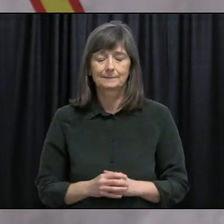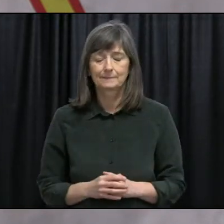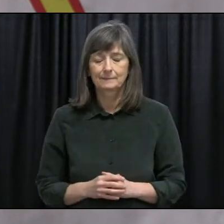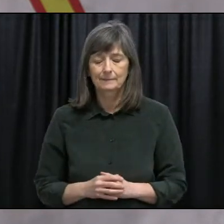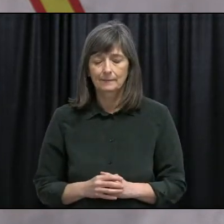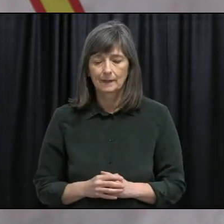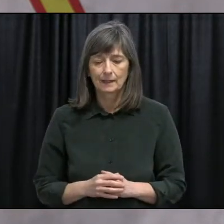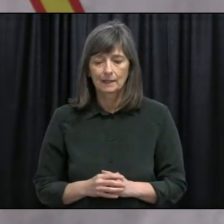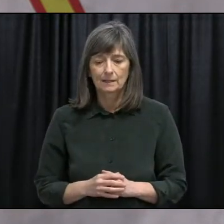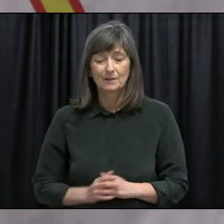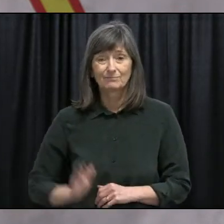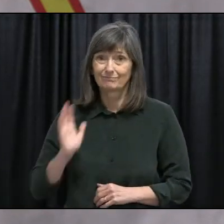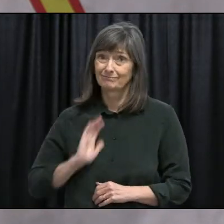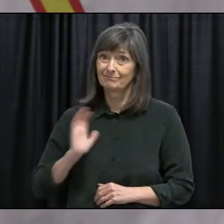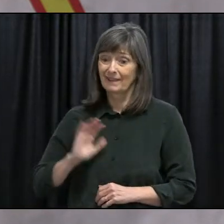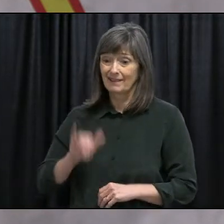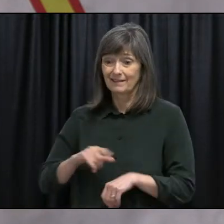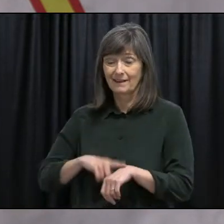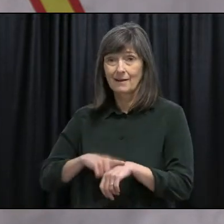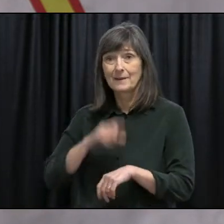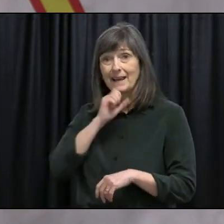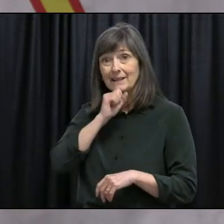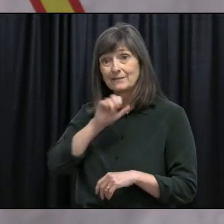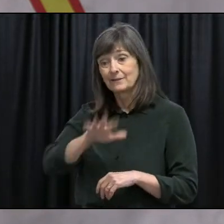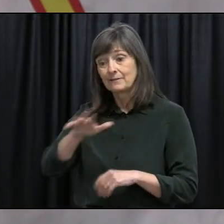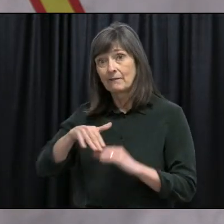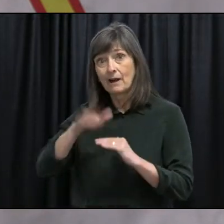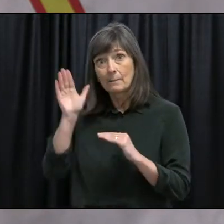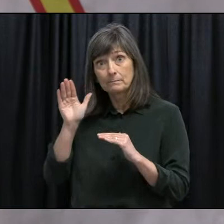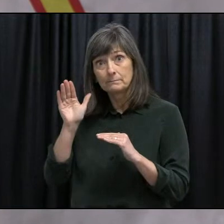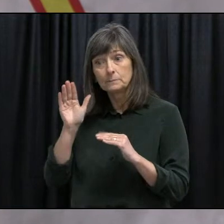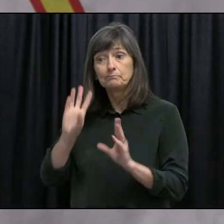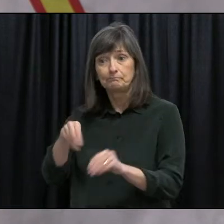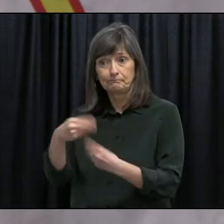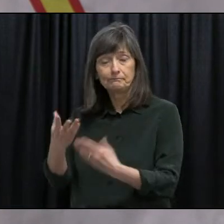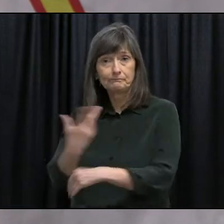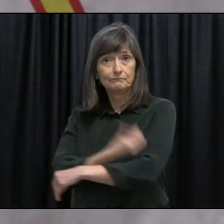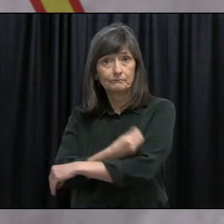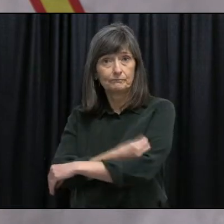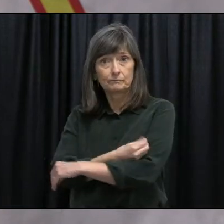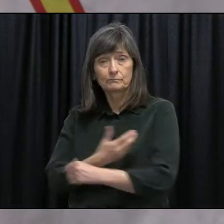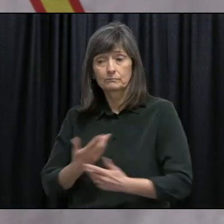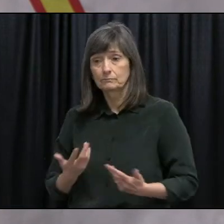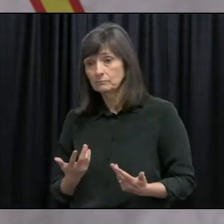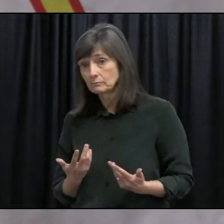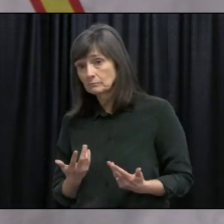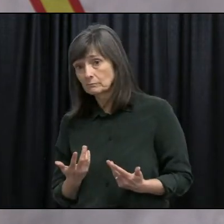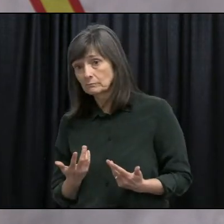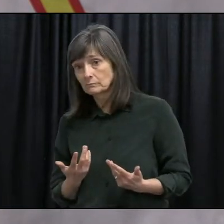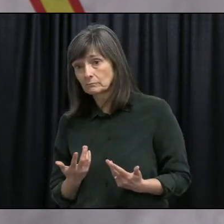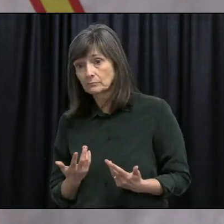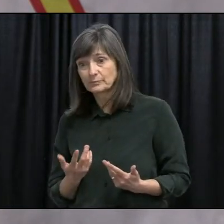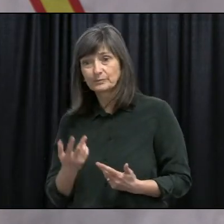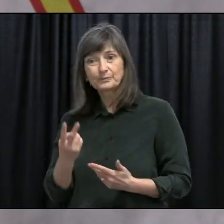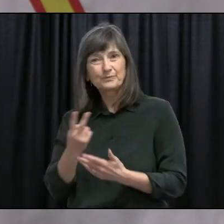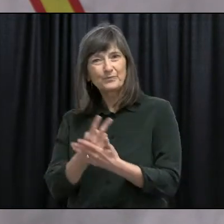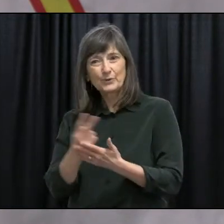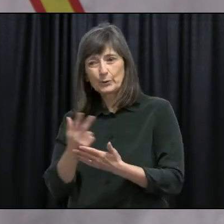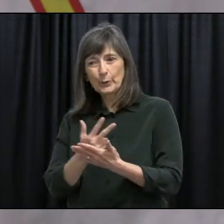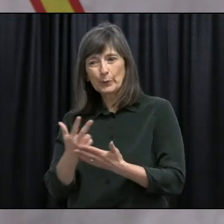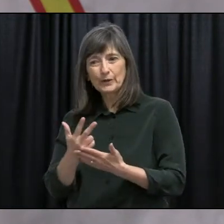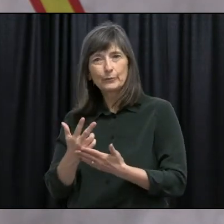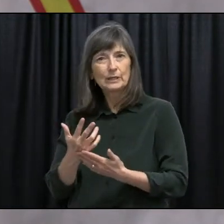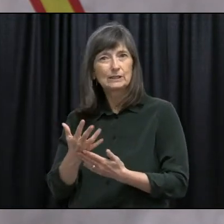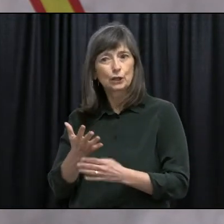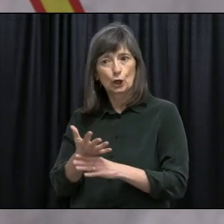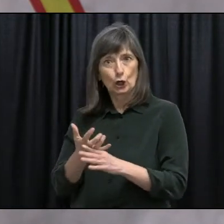people who at that time were over the age of 55 who got this vaccine, I think, they ended up getting it 2 to 3 weeks earlier than they